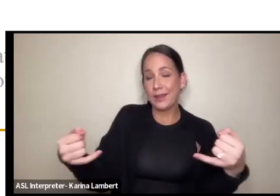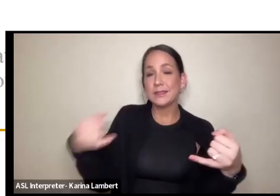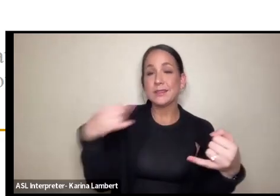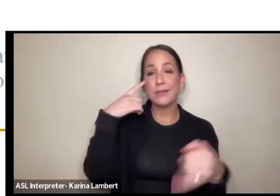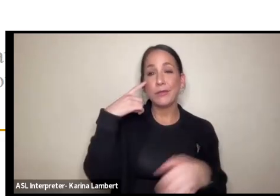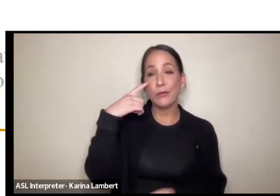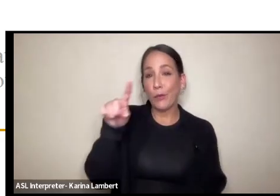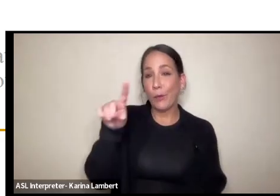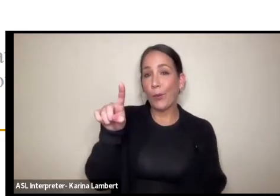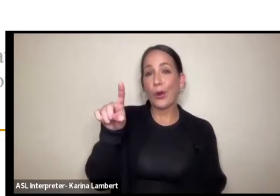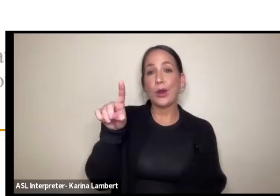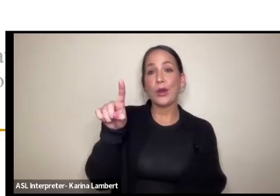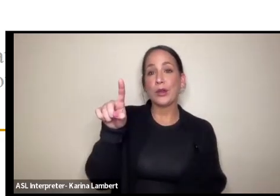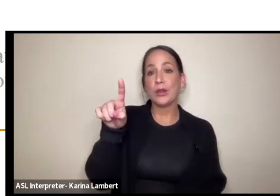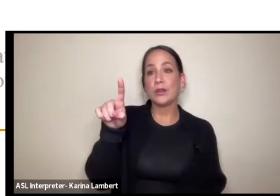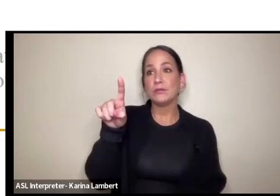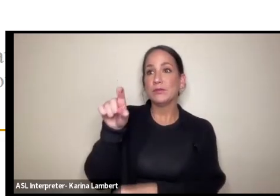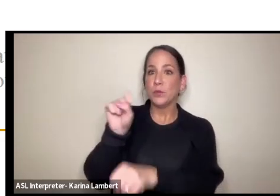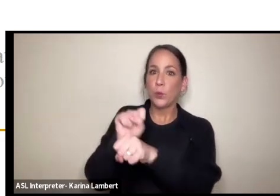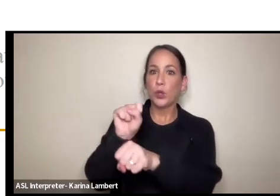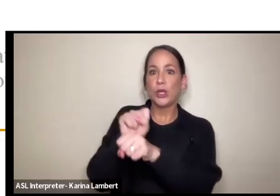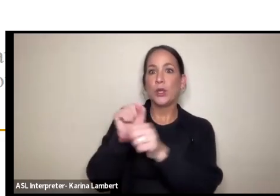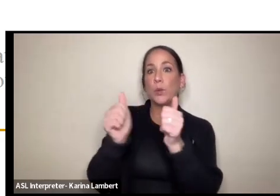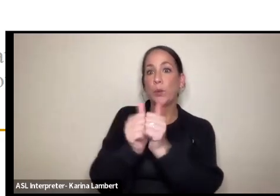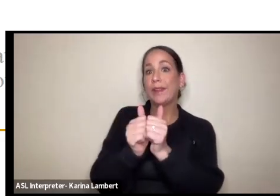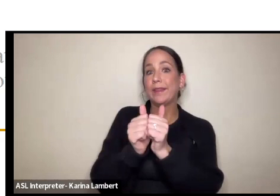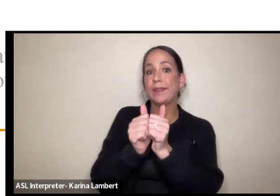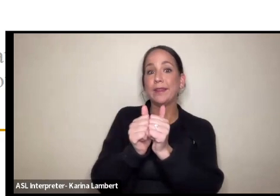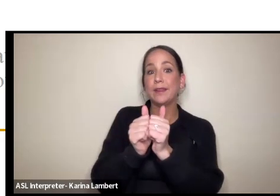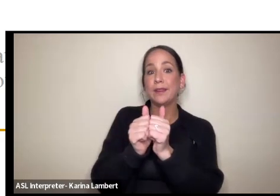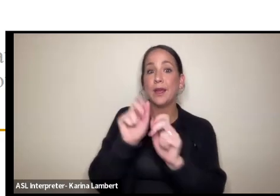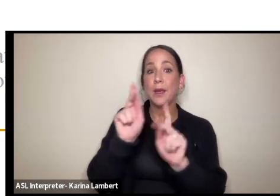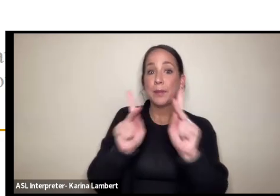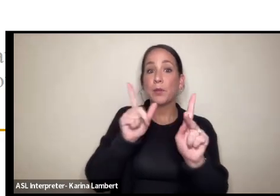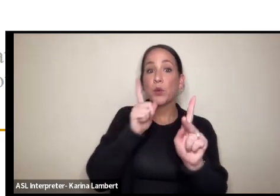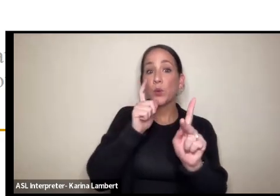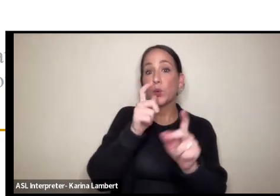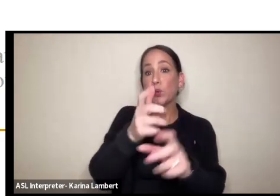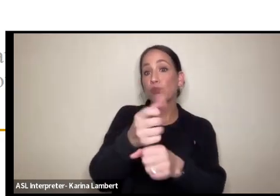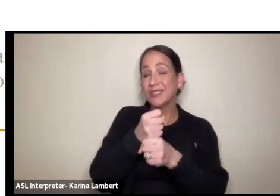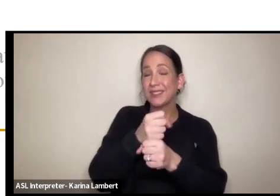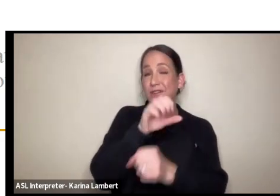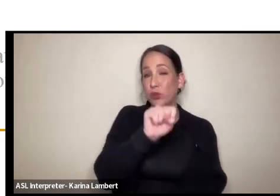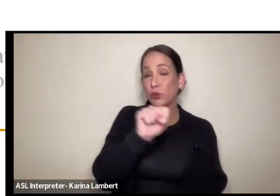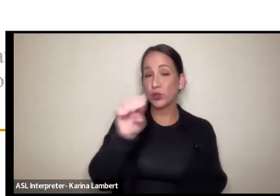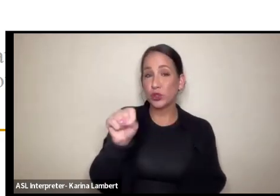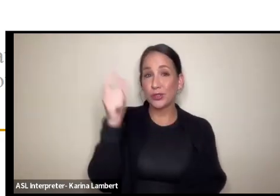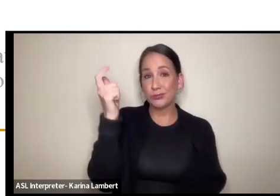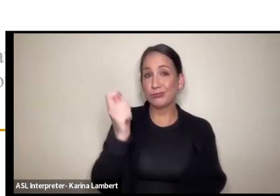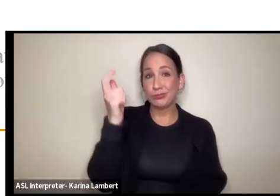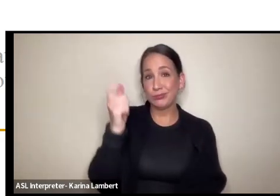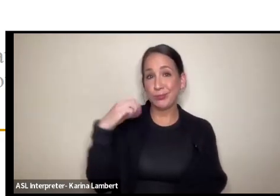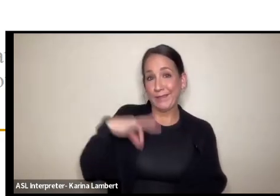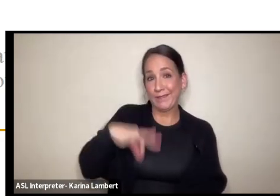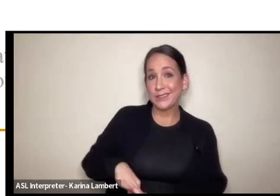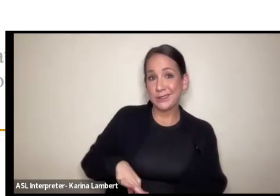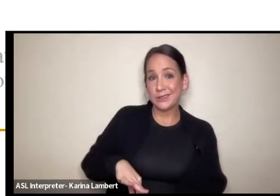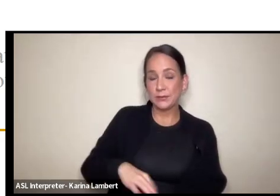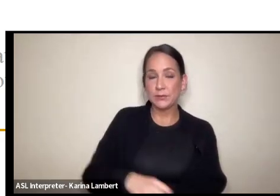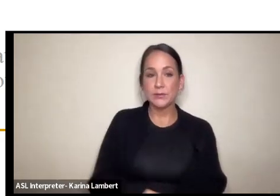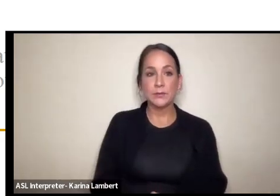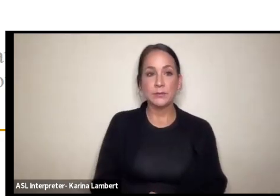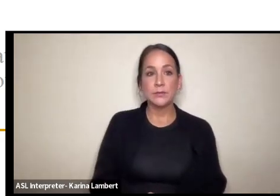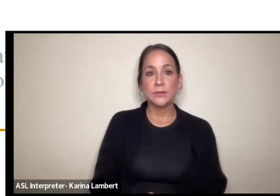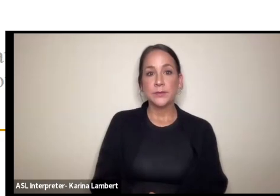for as they work with people that are receiving Social Security benefits, whatever those benefits may be.